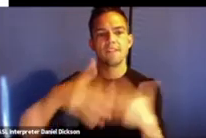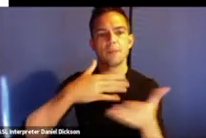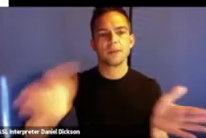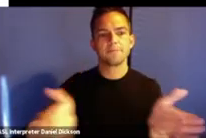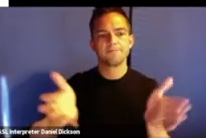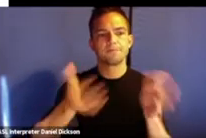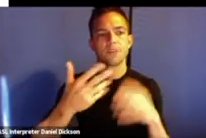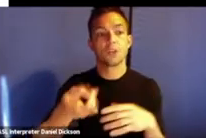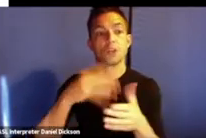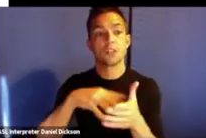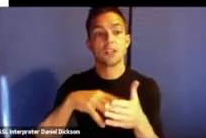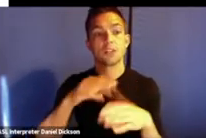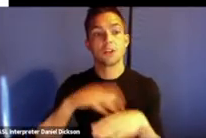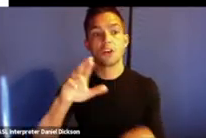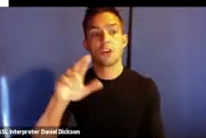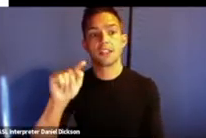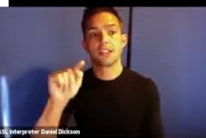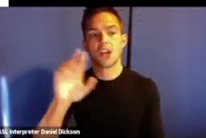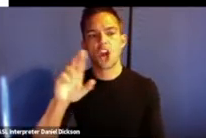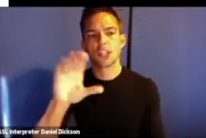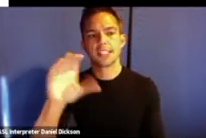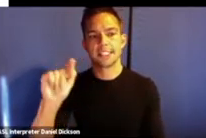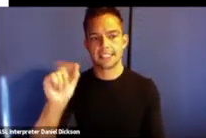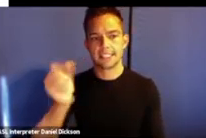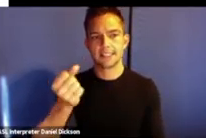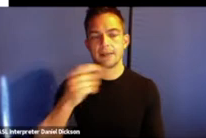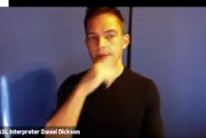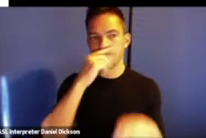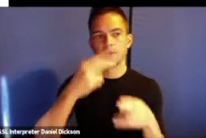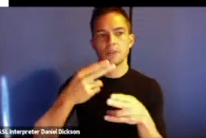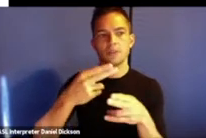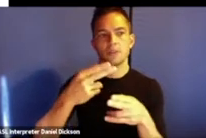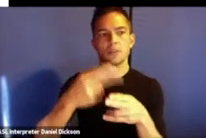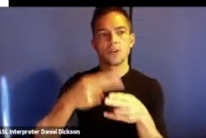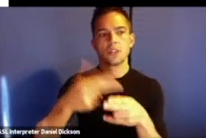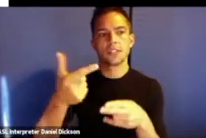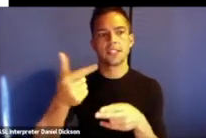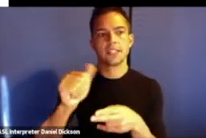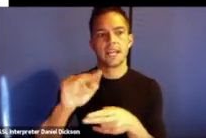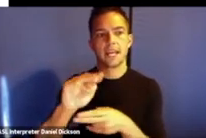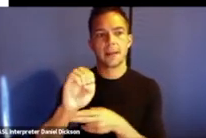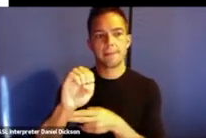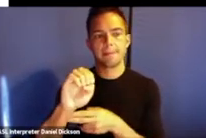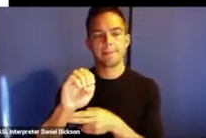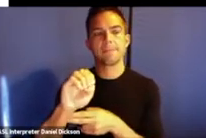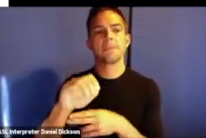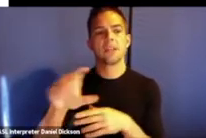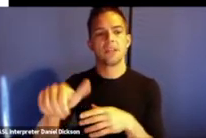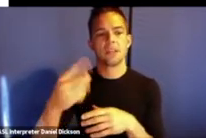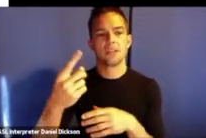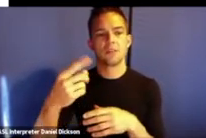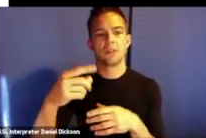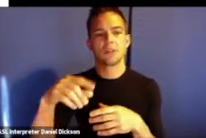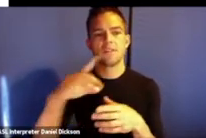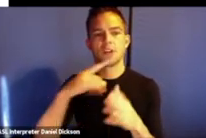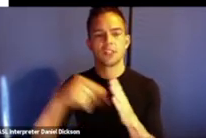RCTs, and these were, it was one out of Australia called GAME, and one on constrained movement therapy, which is really